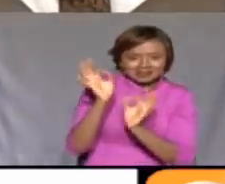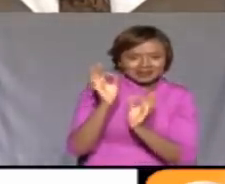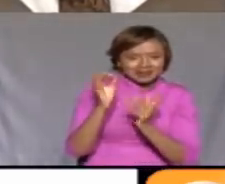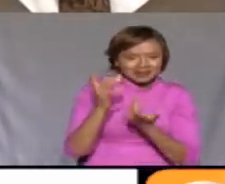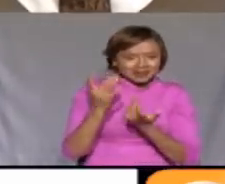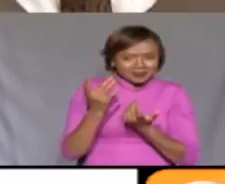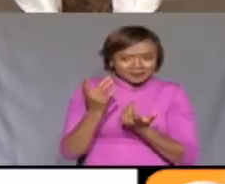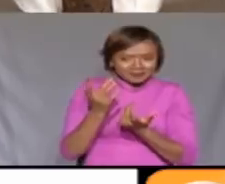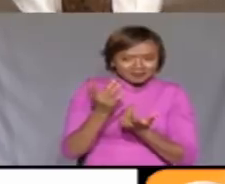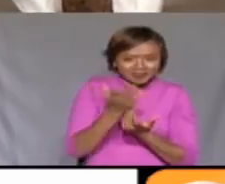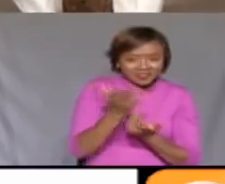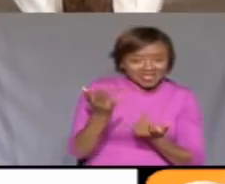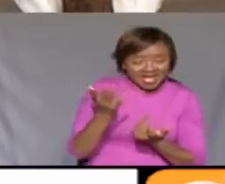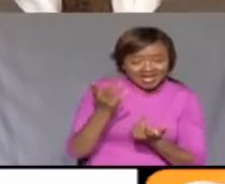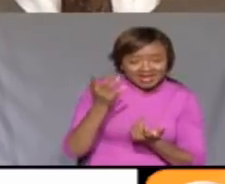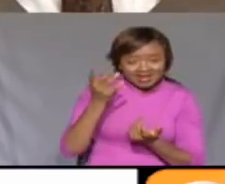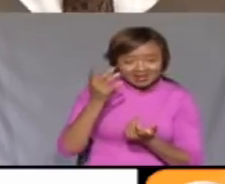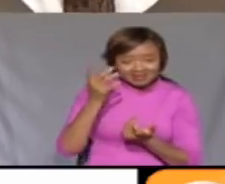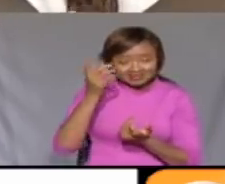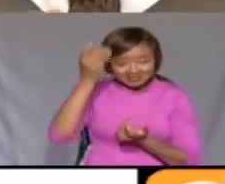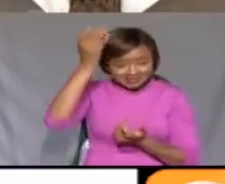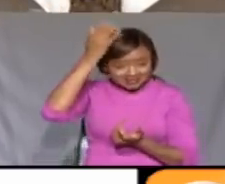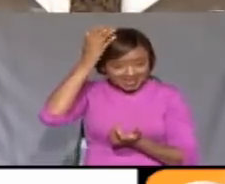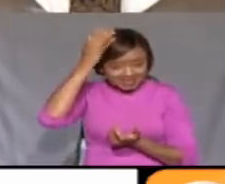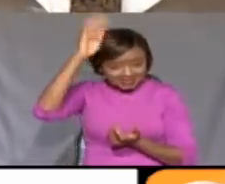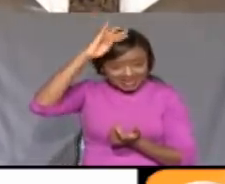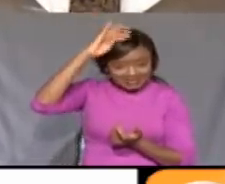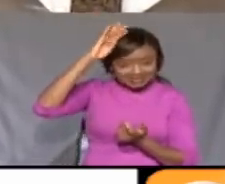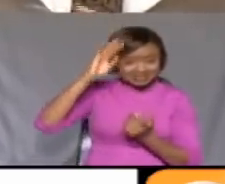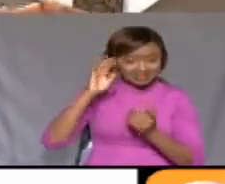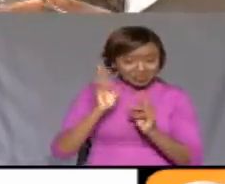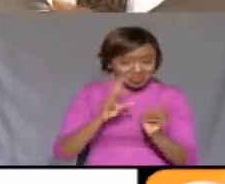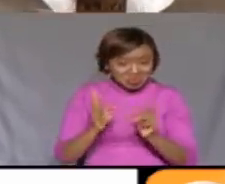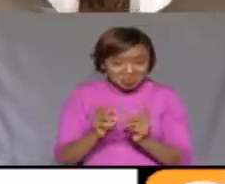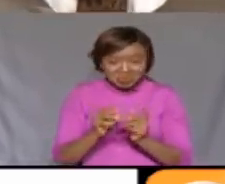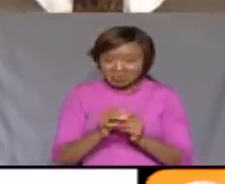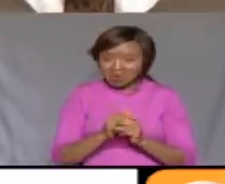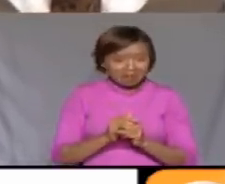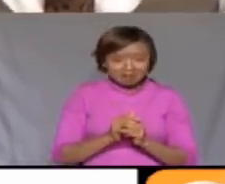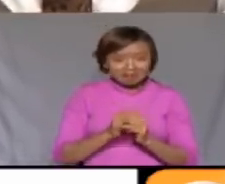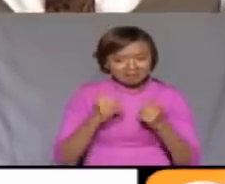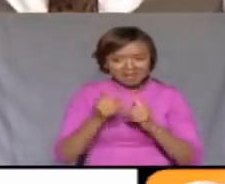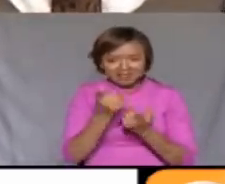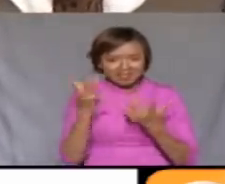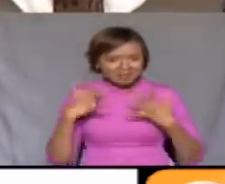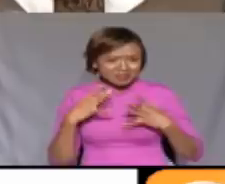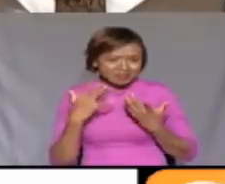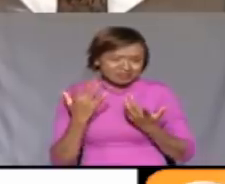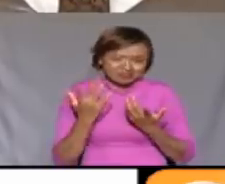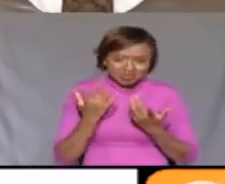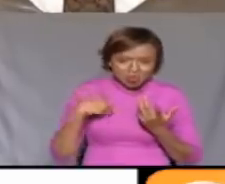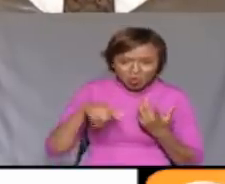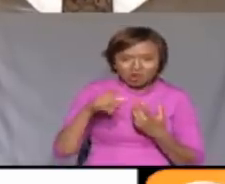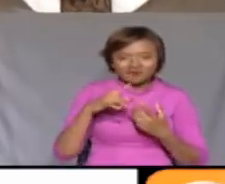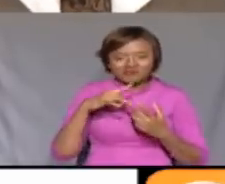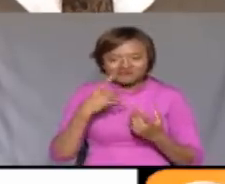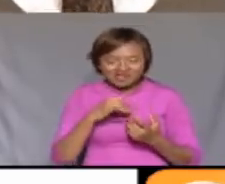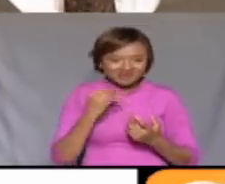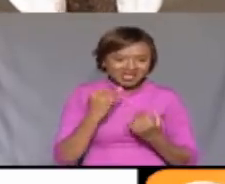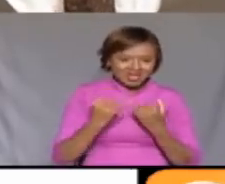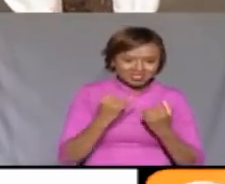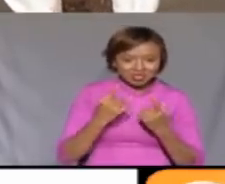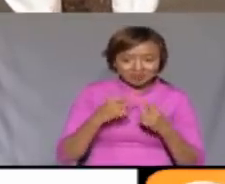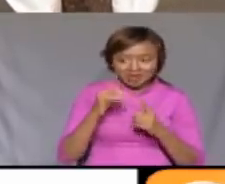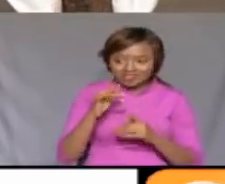were as unconventional as our hosts were tragically hilarious. A rear wheel came off